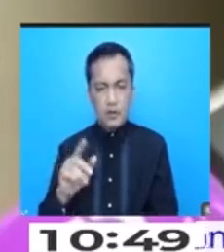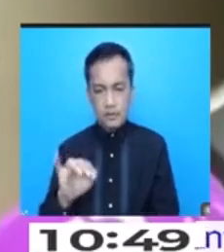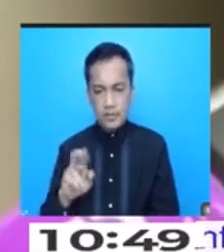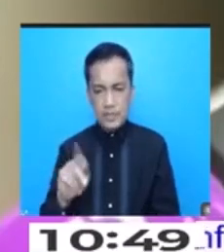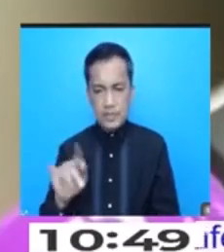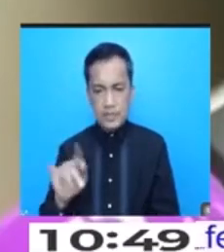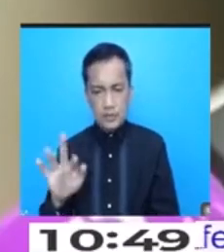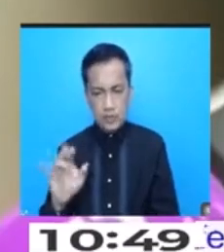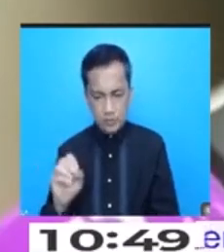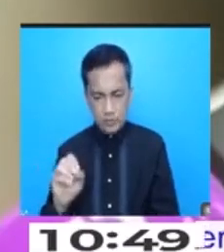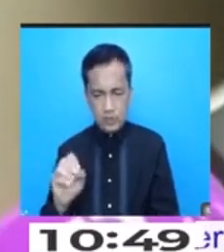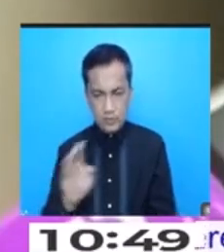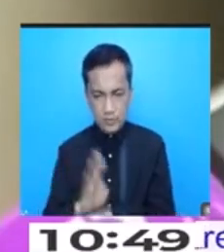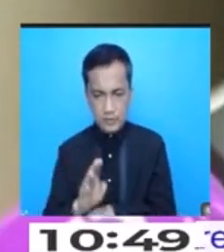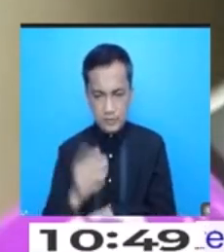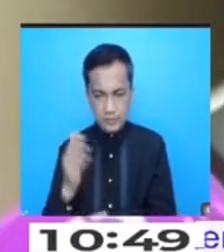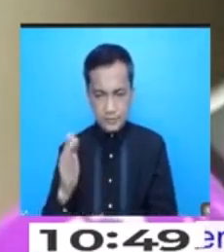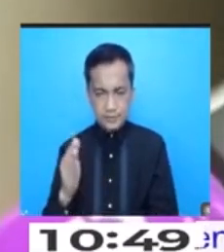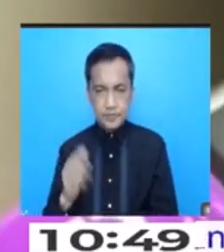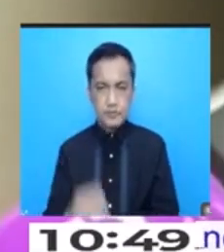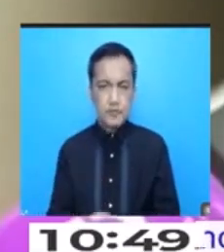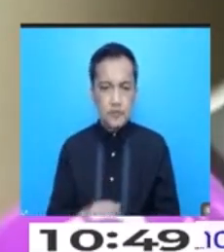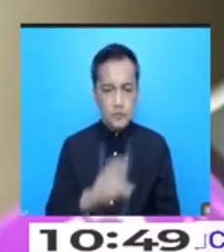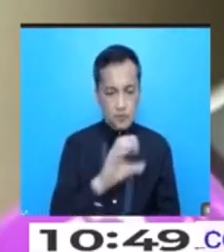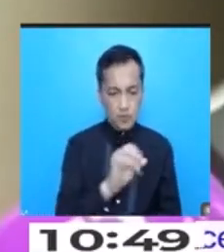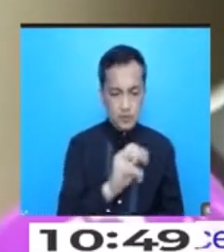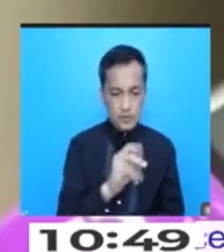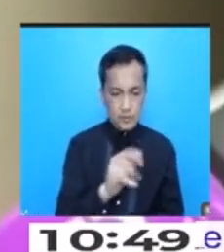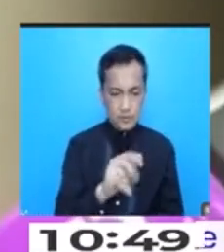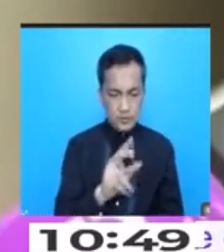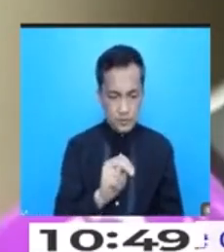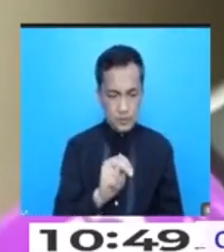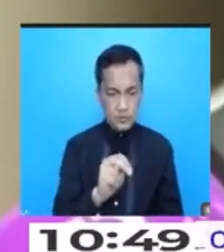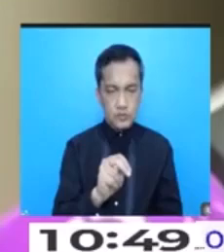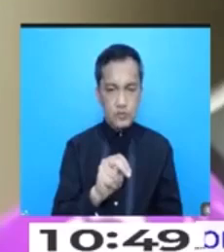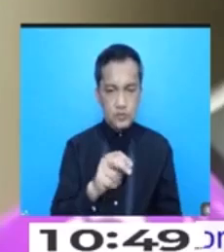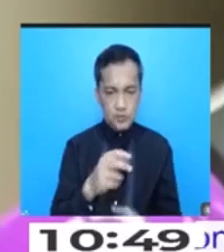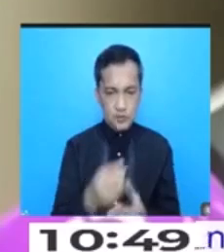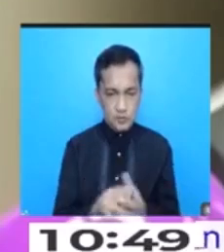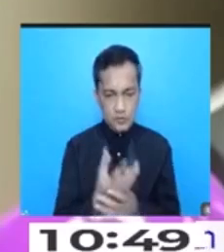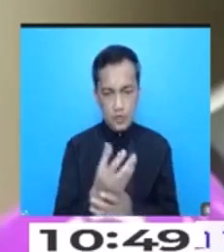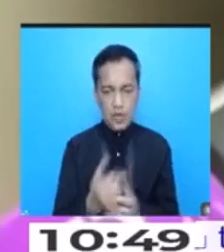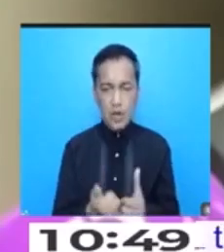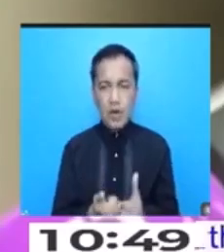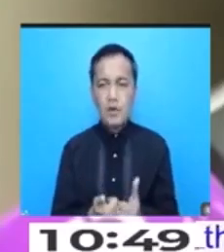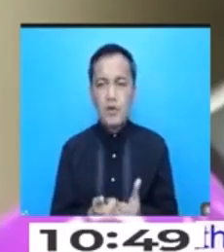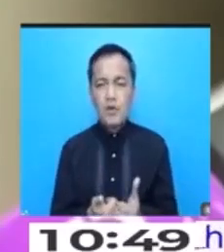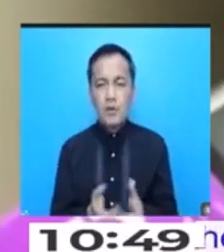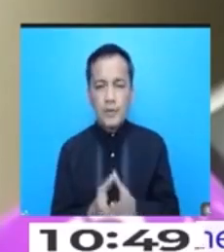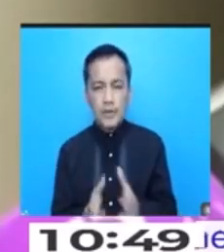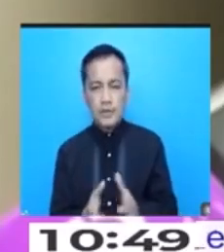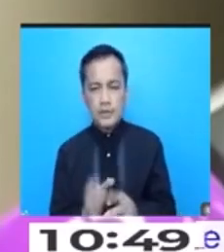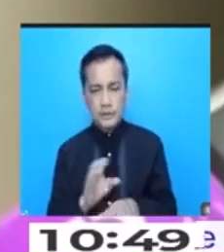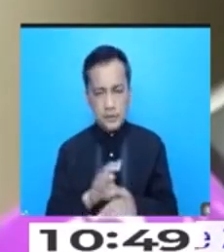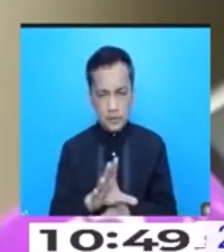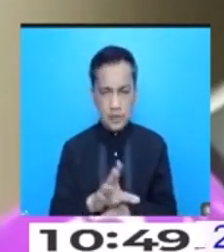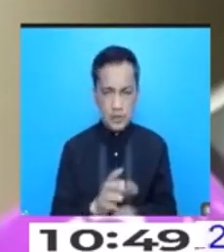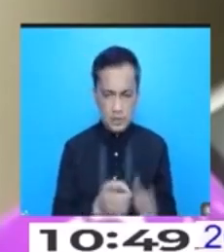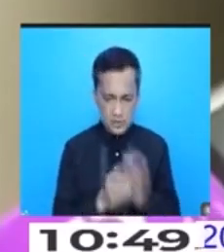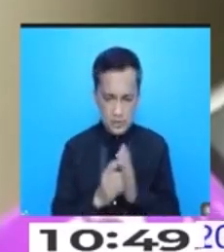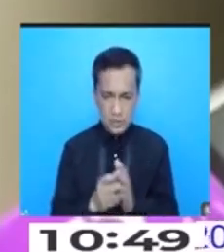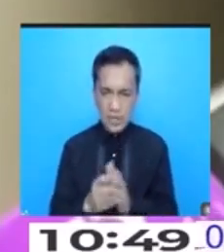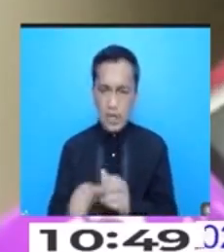On consumption growth, how much of that is caused by demand and how much is caused by rising commodity